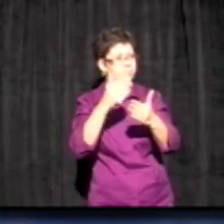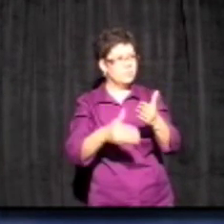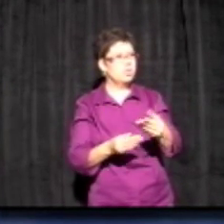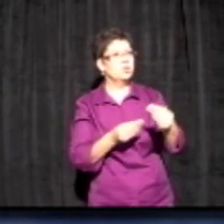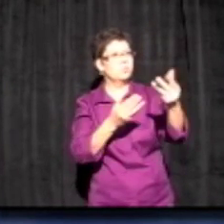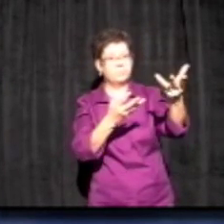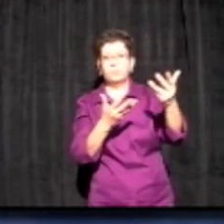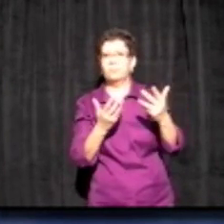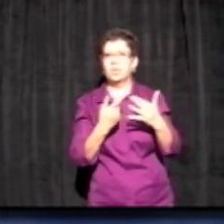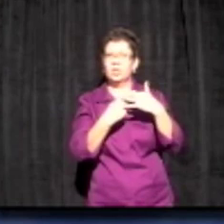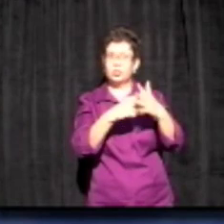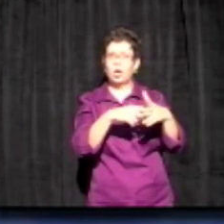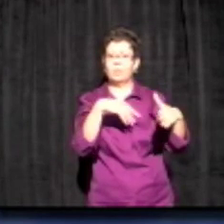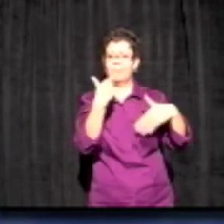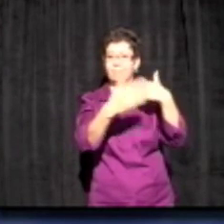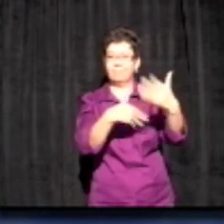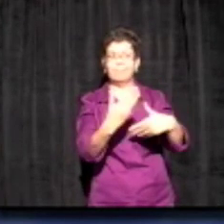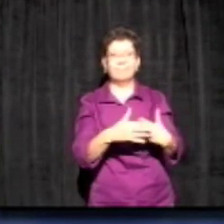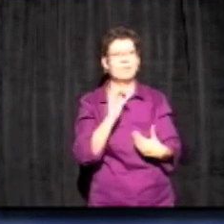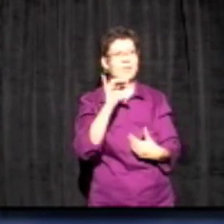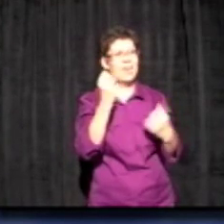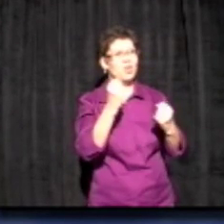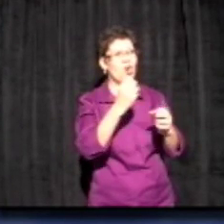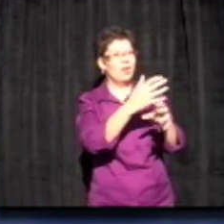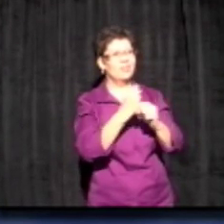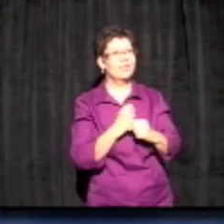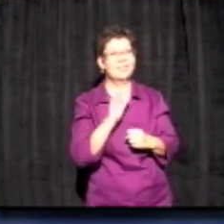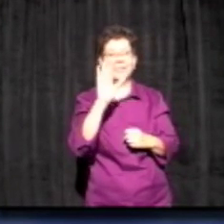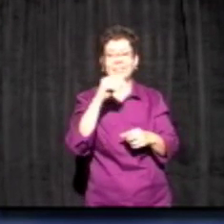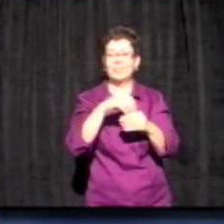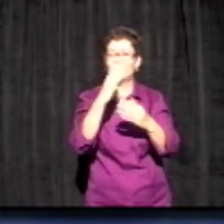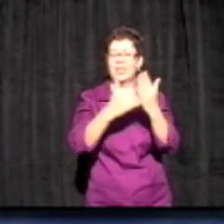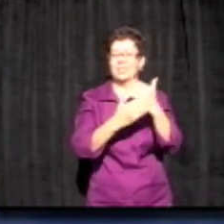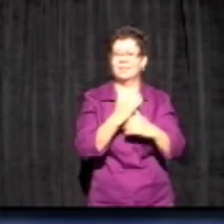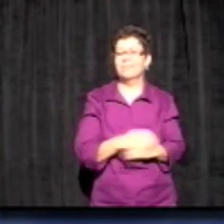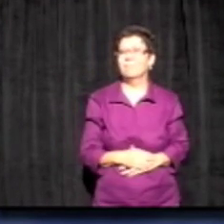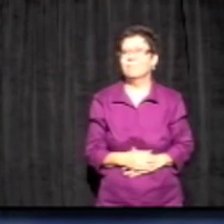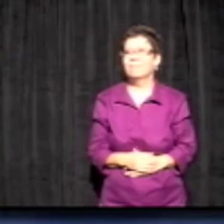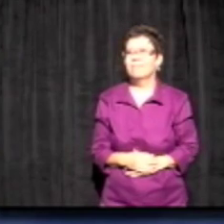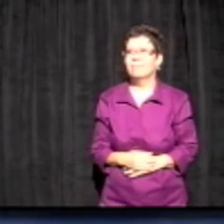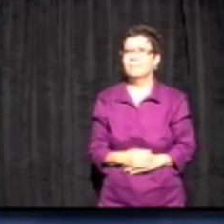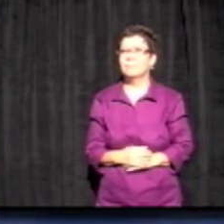get you on the road as quickly and as economically as possible.